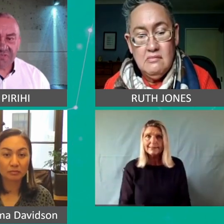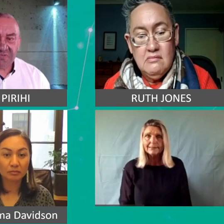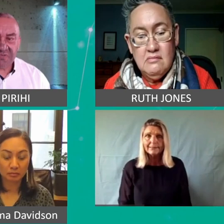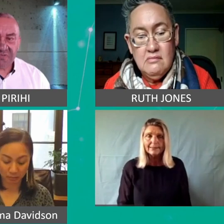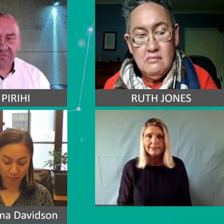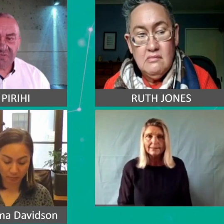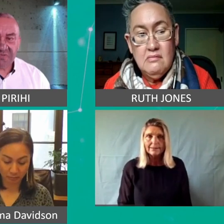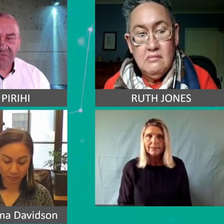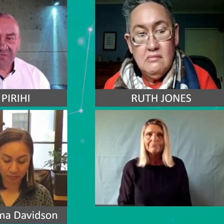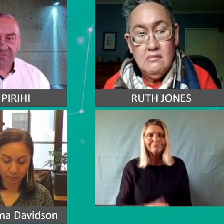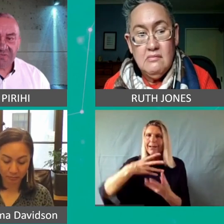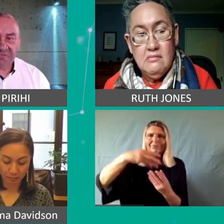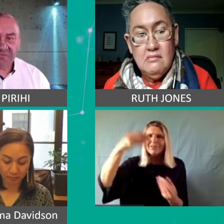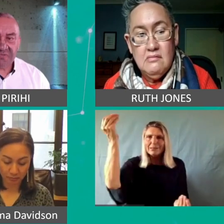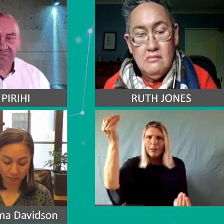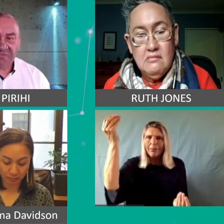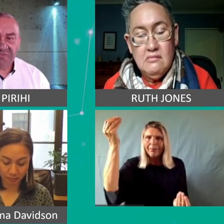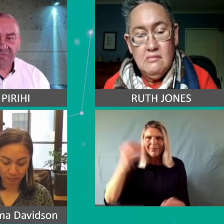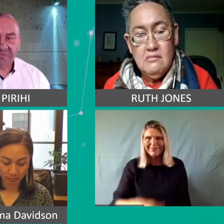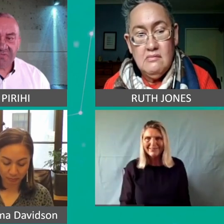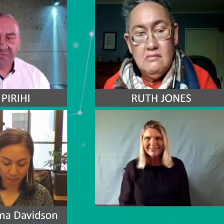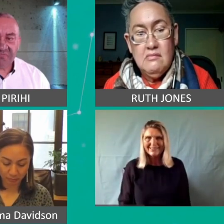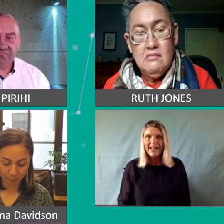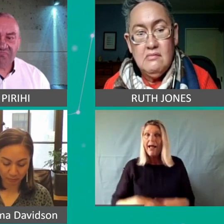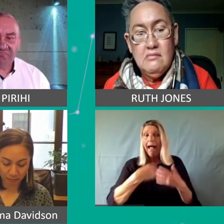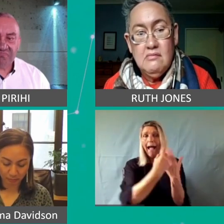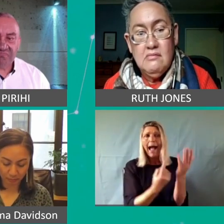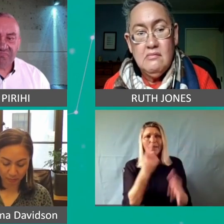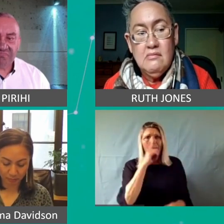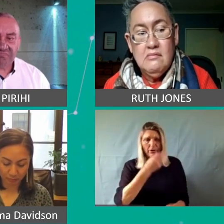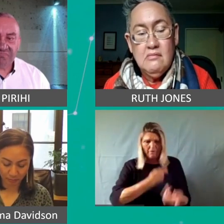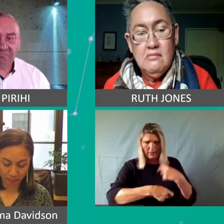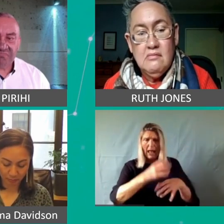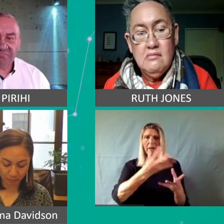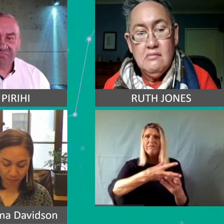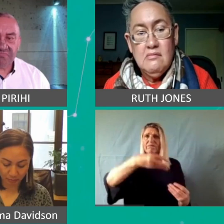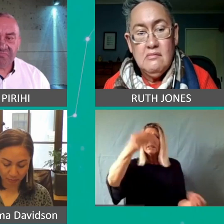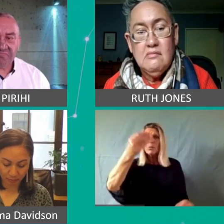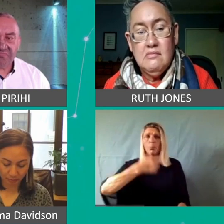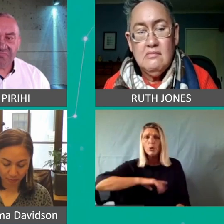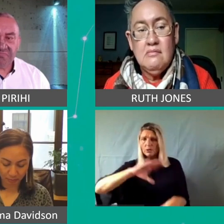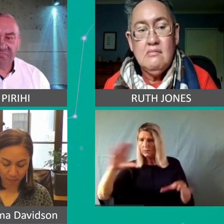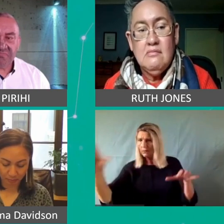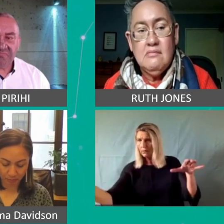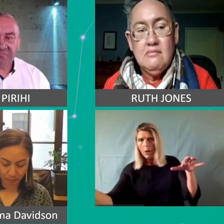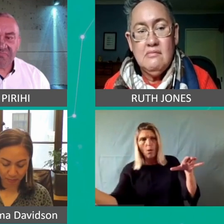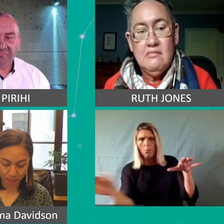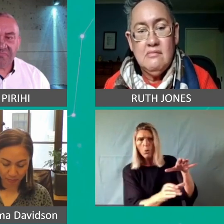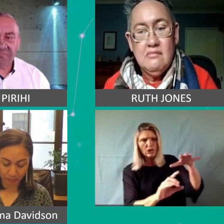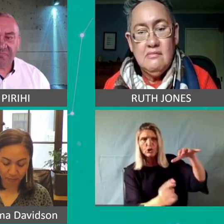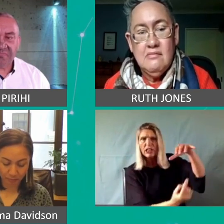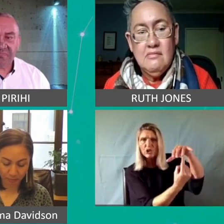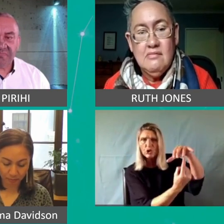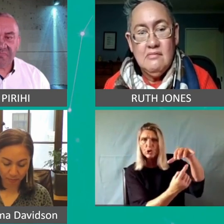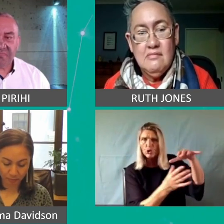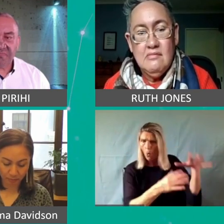and are invisible. And there's a whole lot of other people who have been made invisible because they've been in institutional and residential care